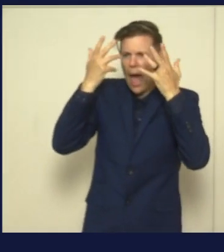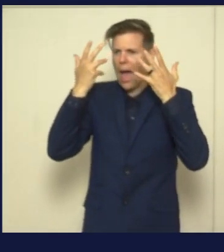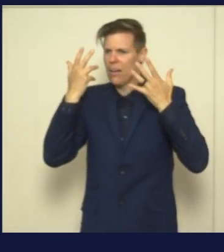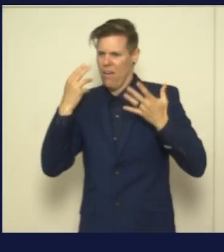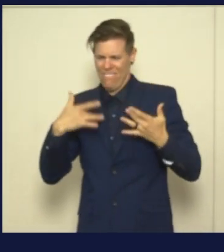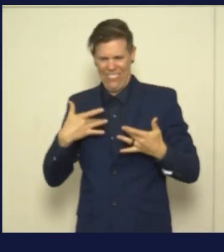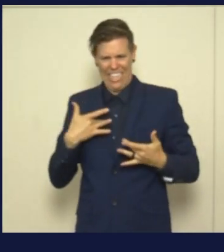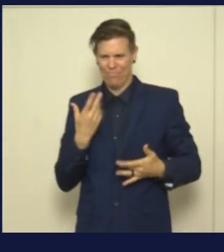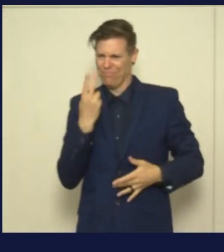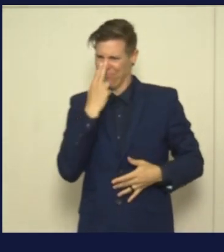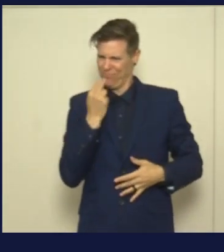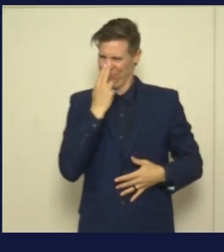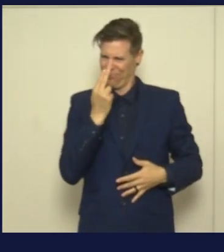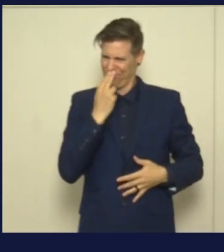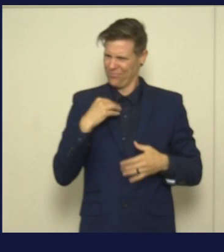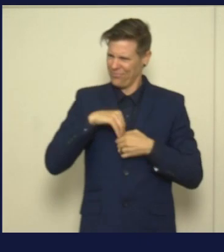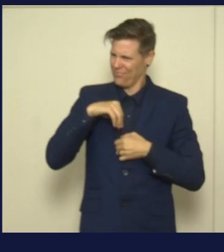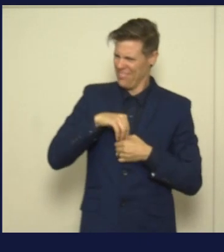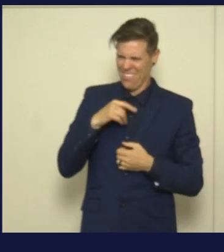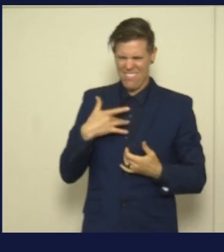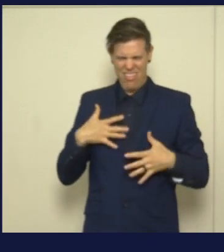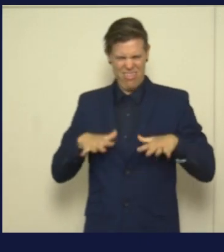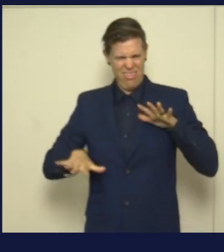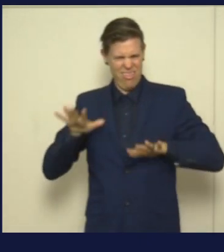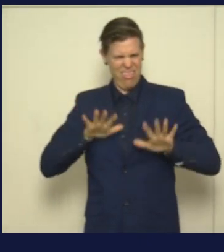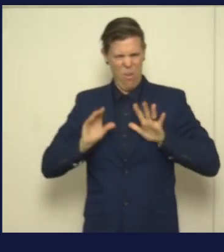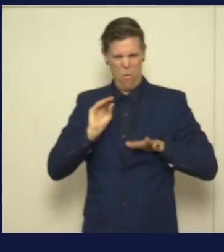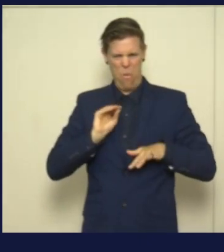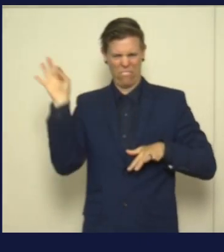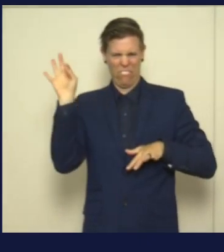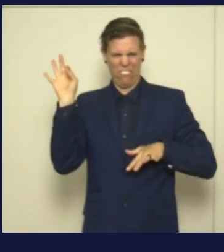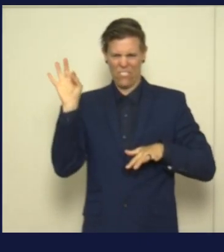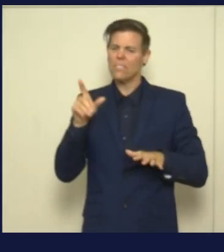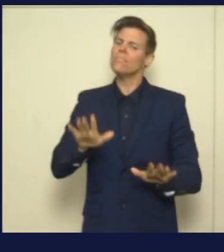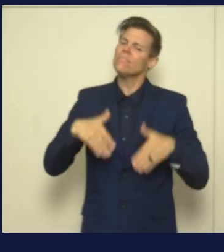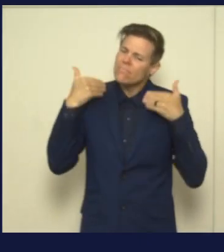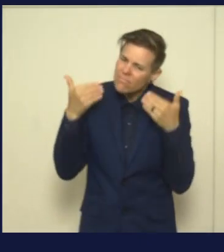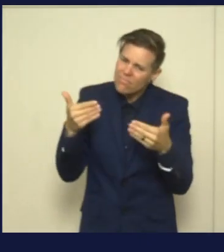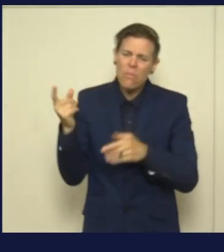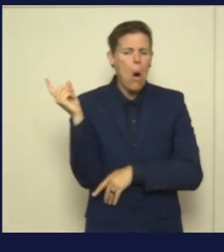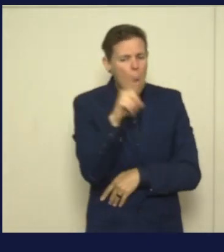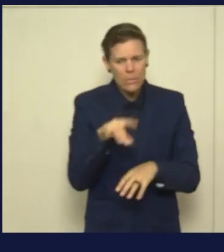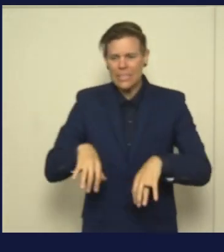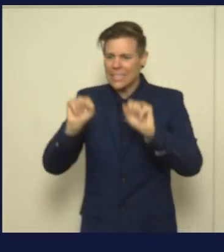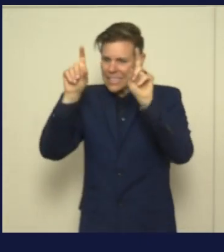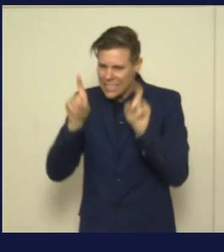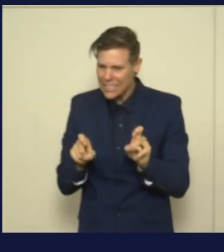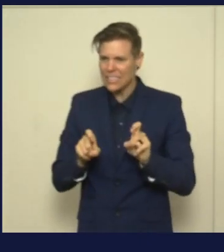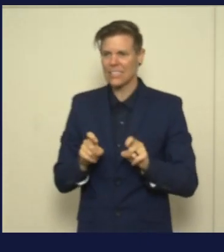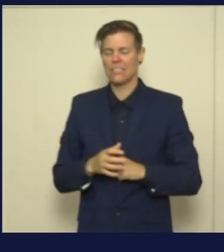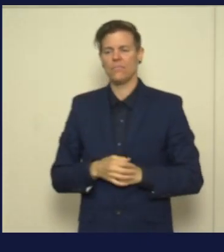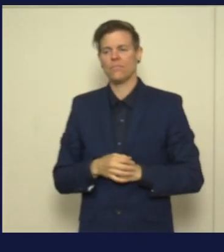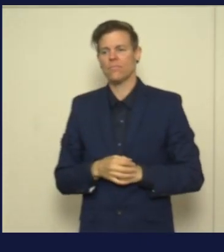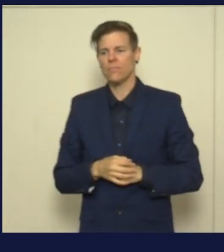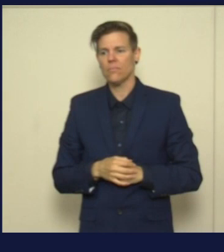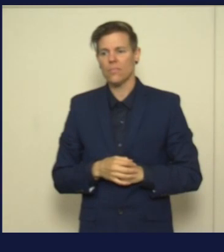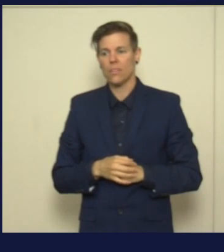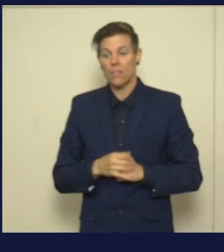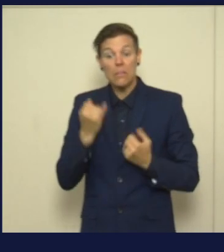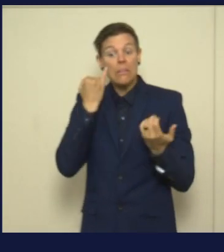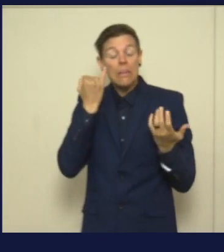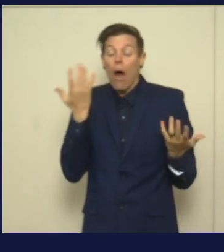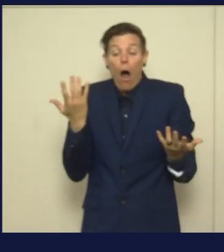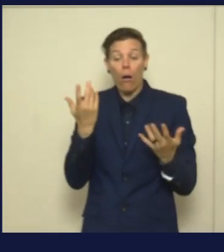well, something's just not right, get a COVID test. Let's just rule that out. Because if you do have COVID, we can give you sound